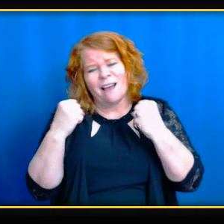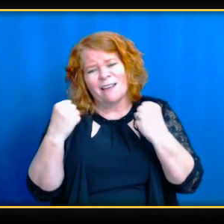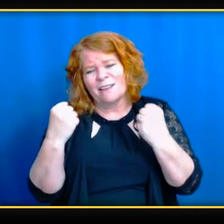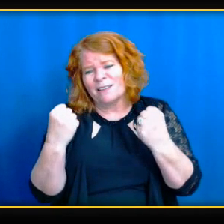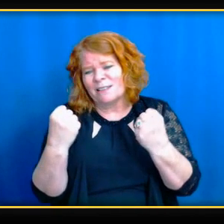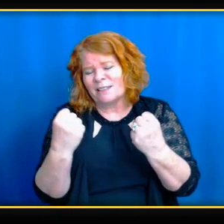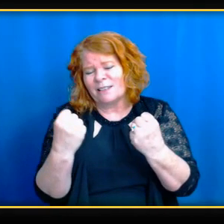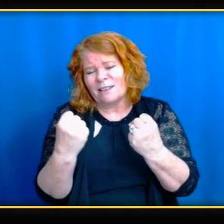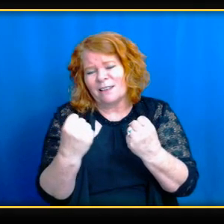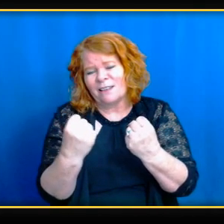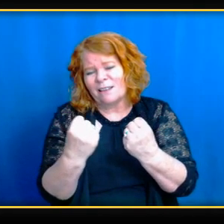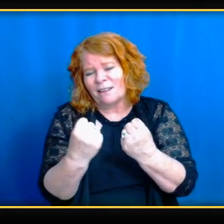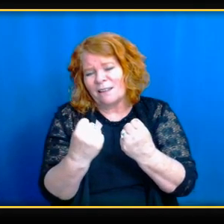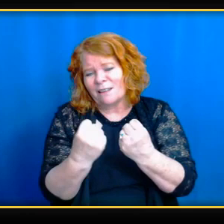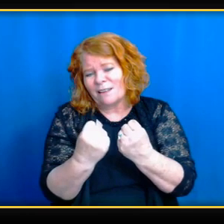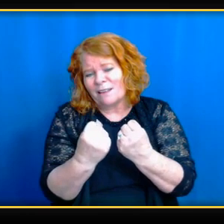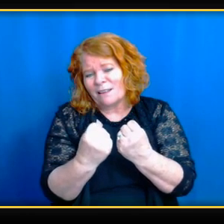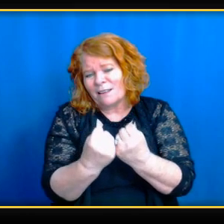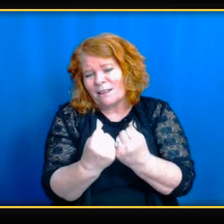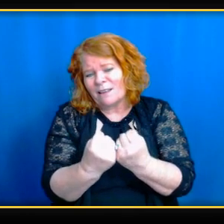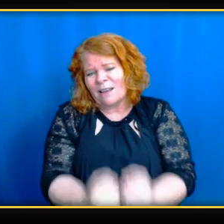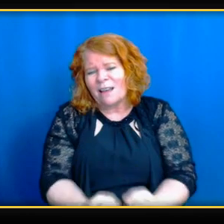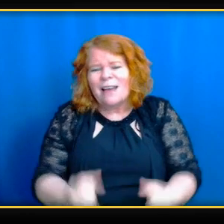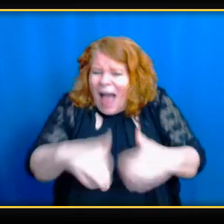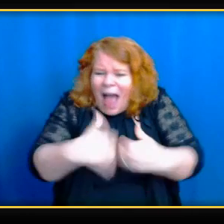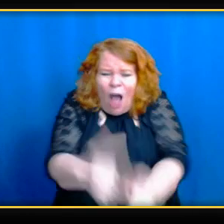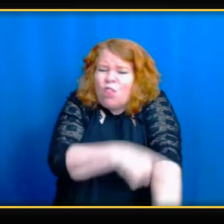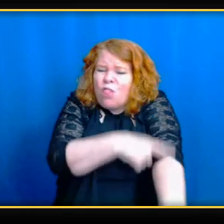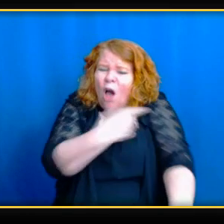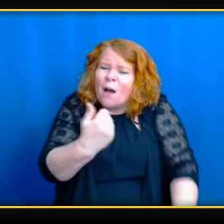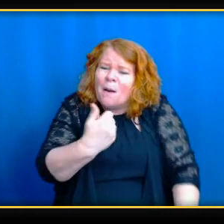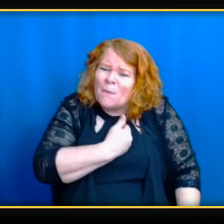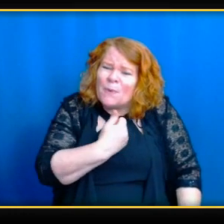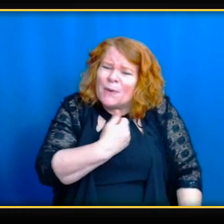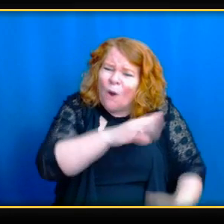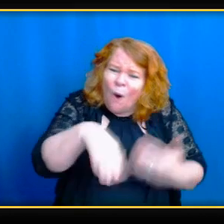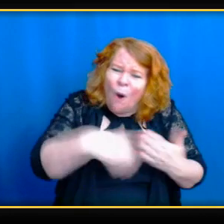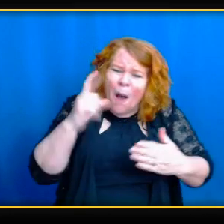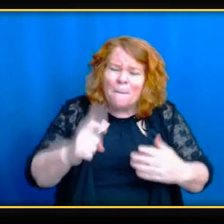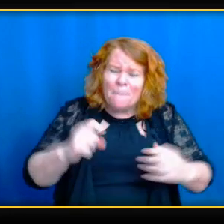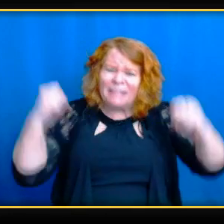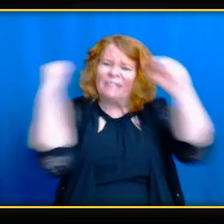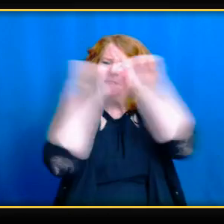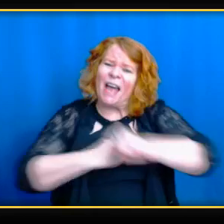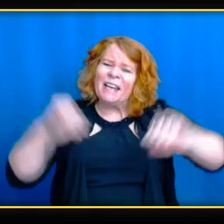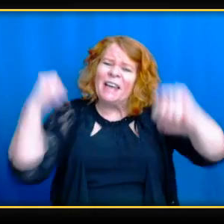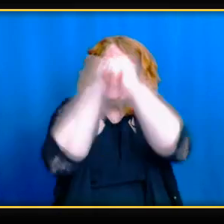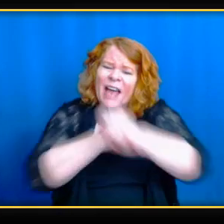society. How long must we keep fighting